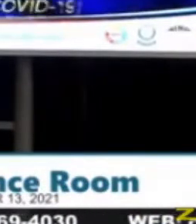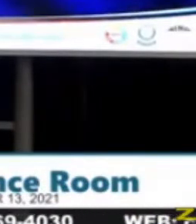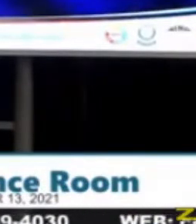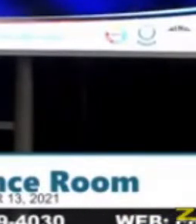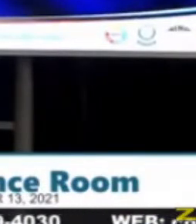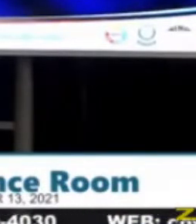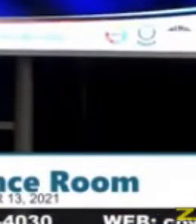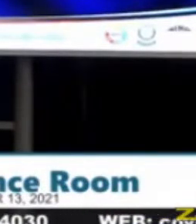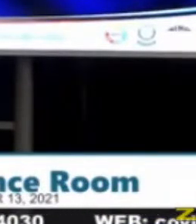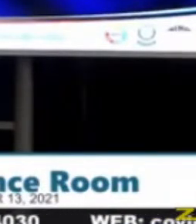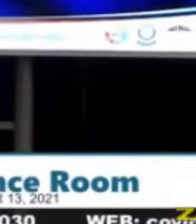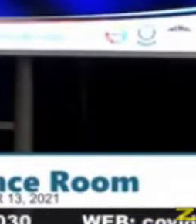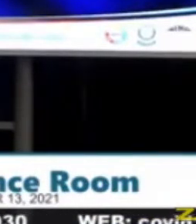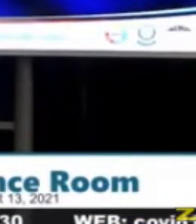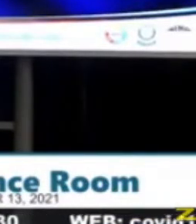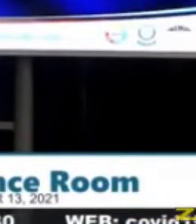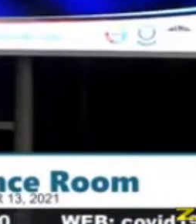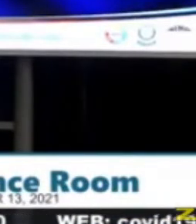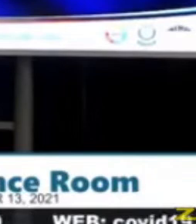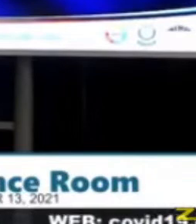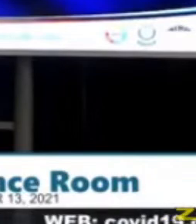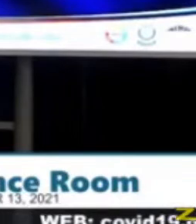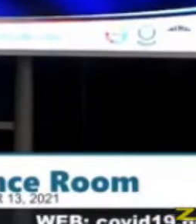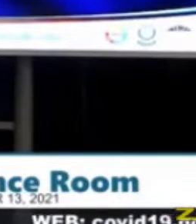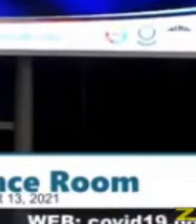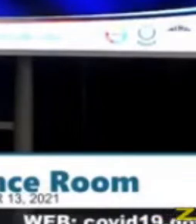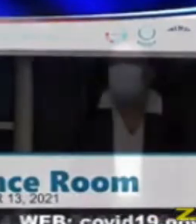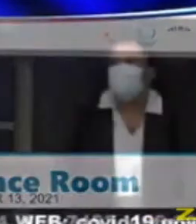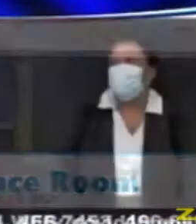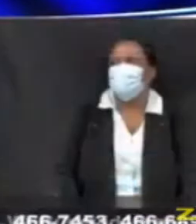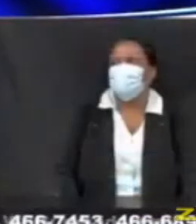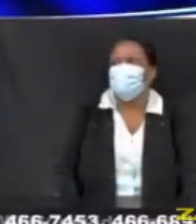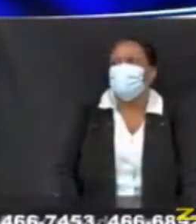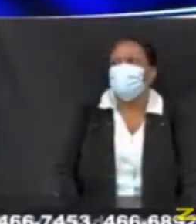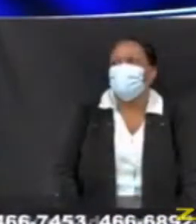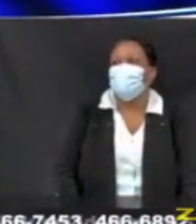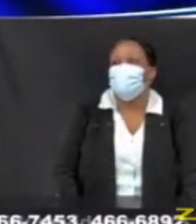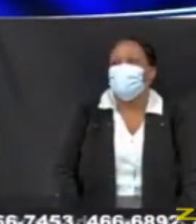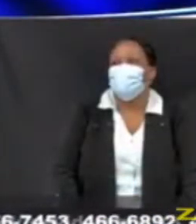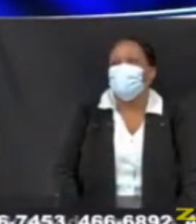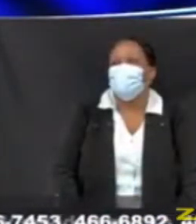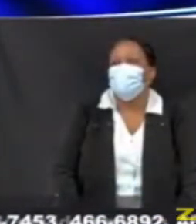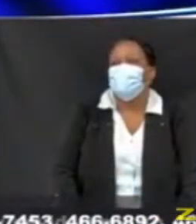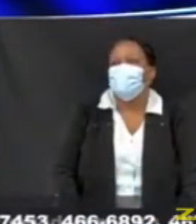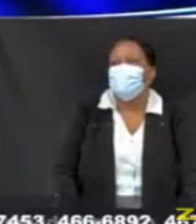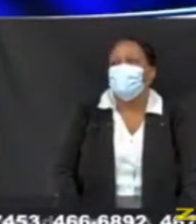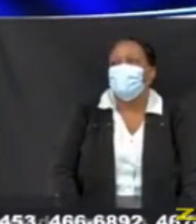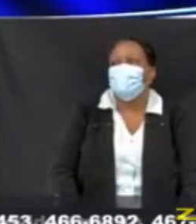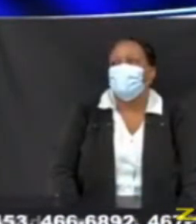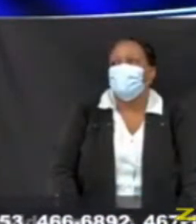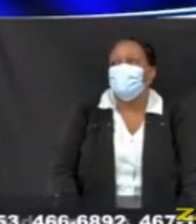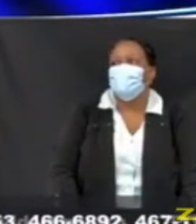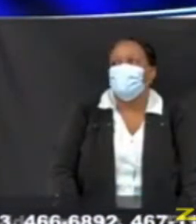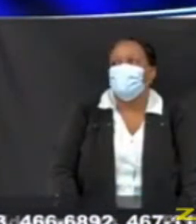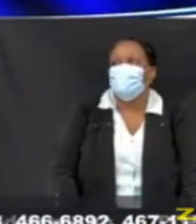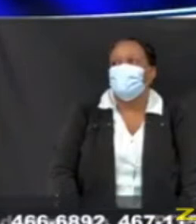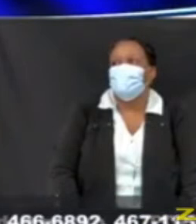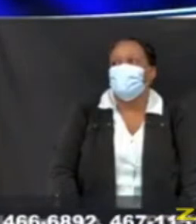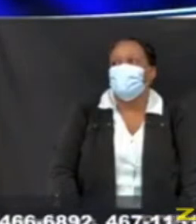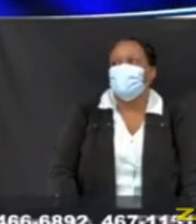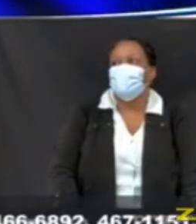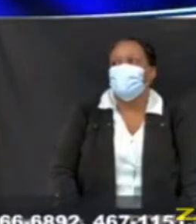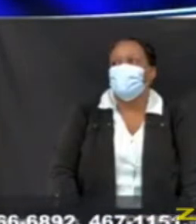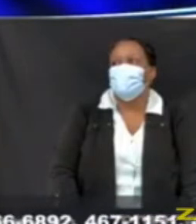section. And I have a number of questions that Mr. Leslie Williams have been sending to me, as well as other